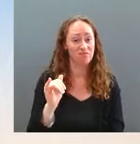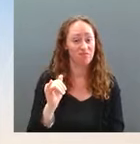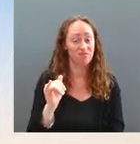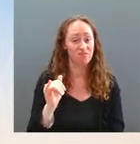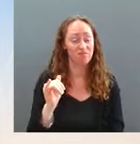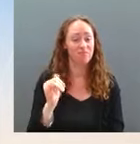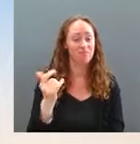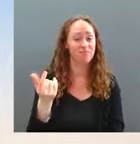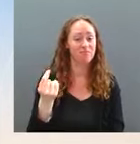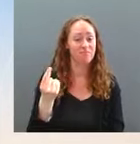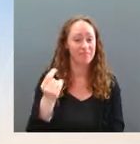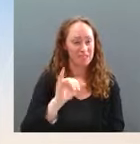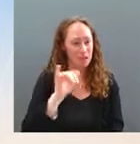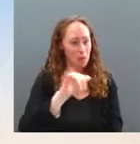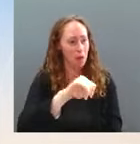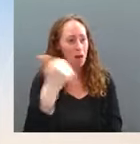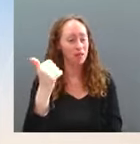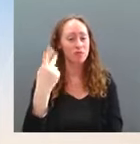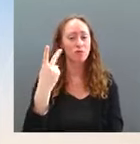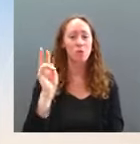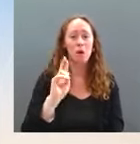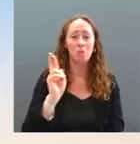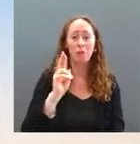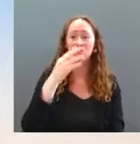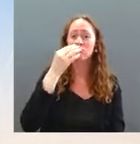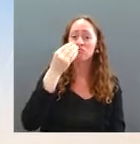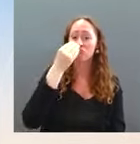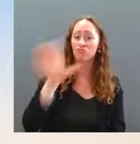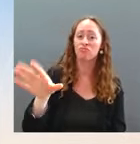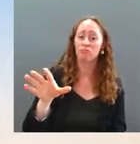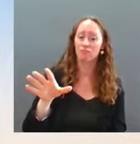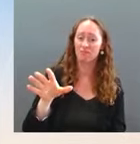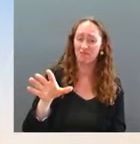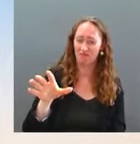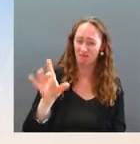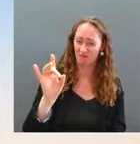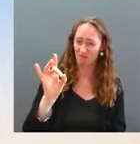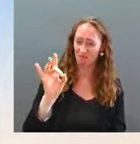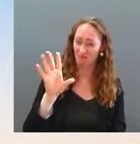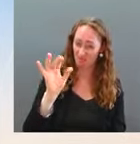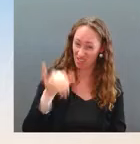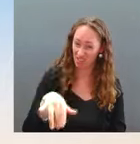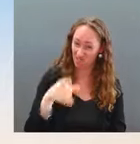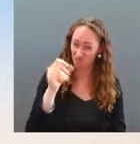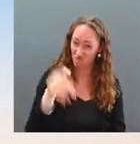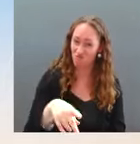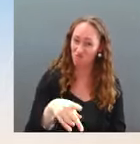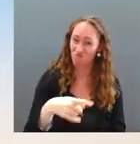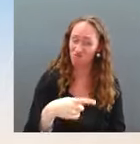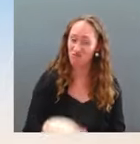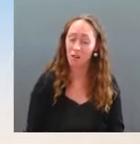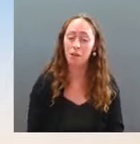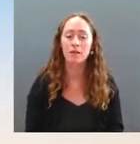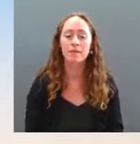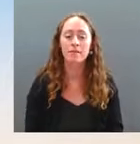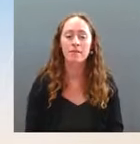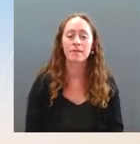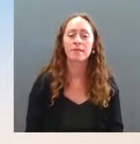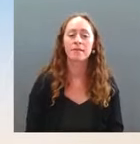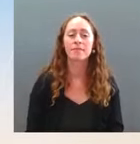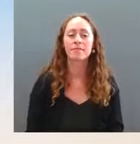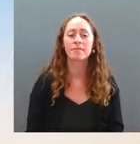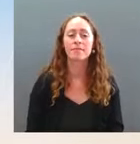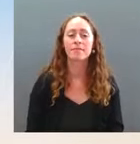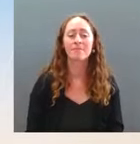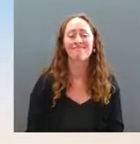you, I'm not spending a lot of time, nor is the president, thinking about the dress code of Rand Paul today. We're thinking about the historic confirmation of an